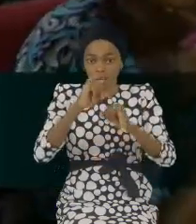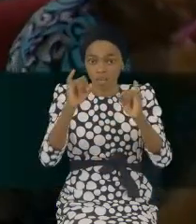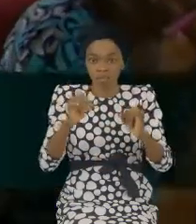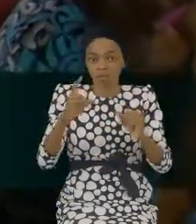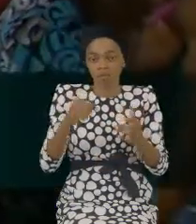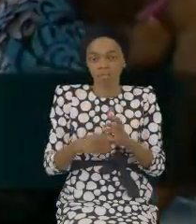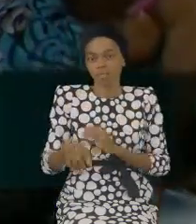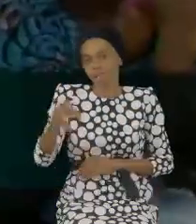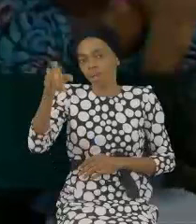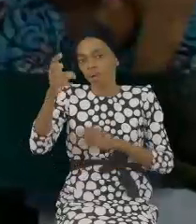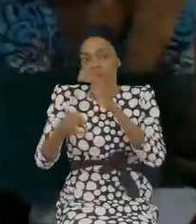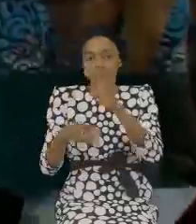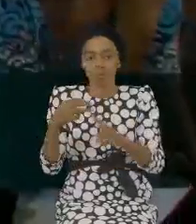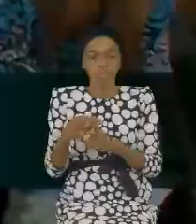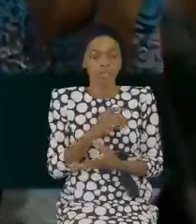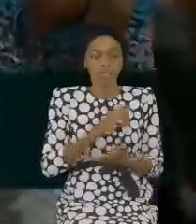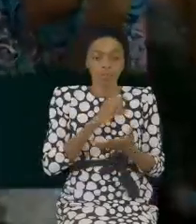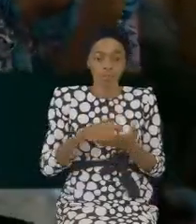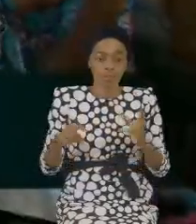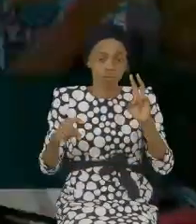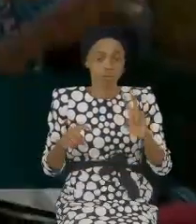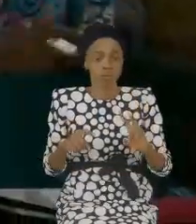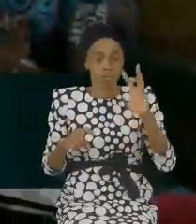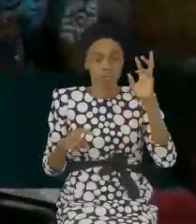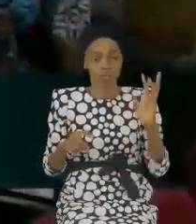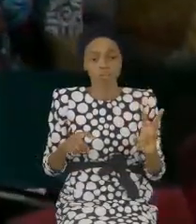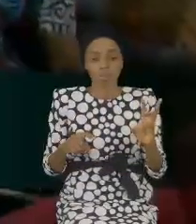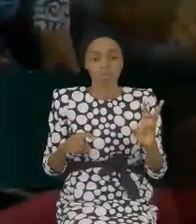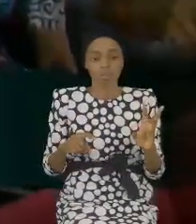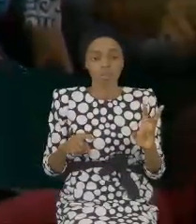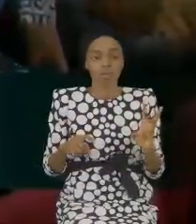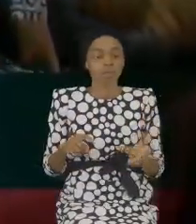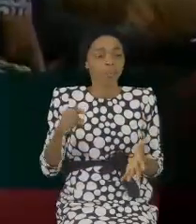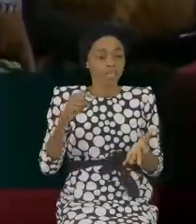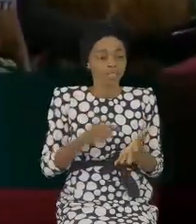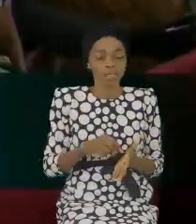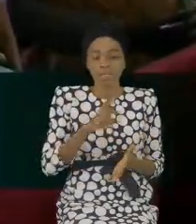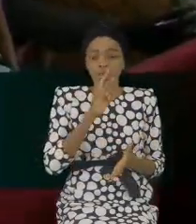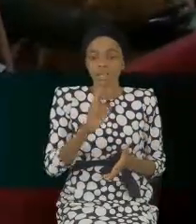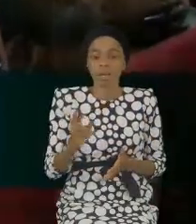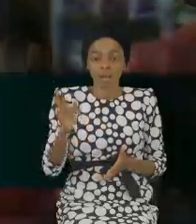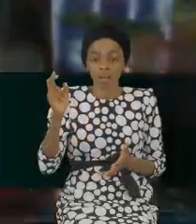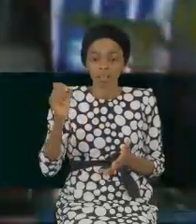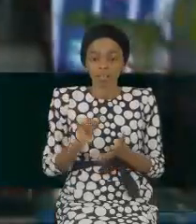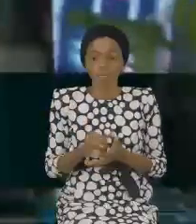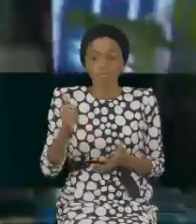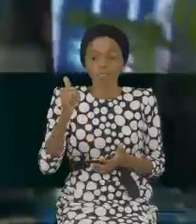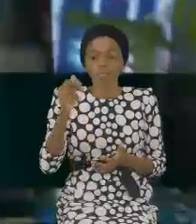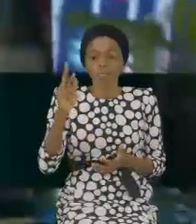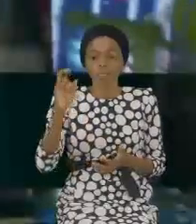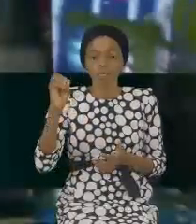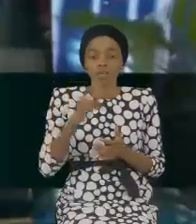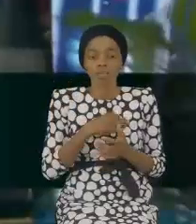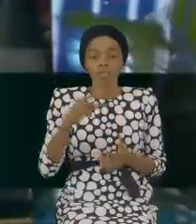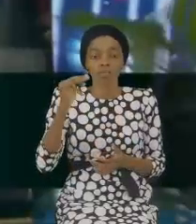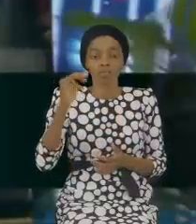tells us in verse 26 of that same chapter, these are that Aaron and Moses to whom the